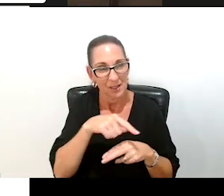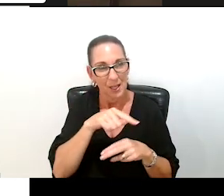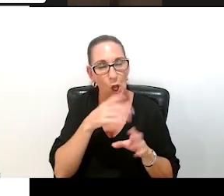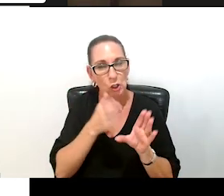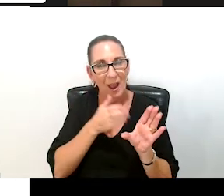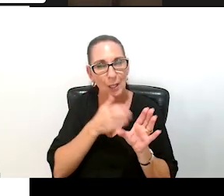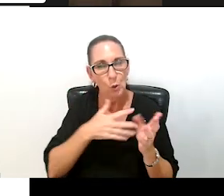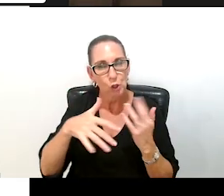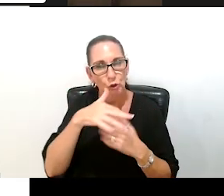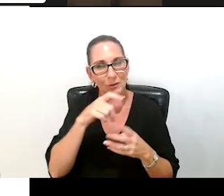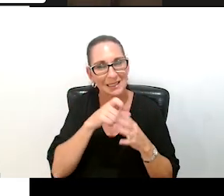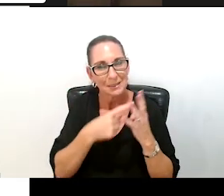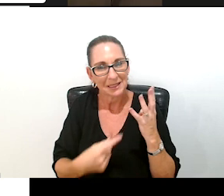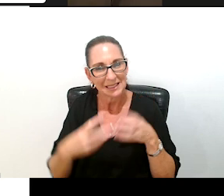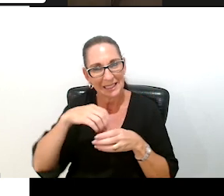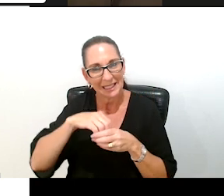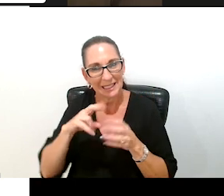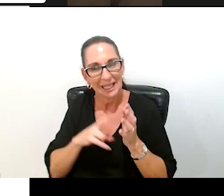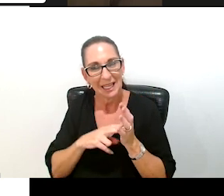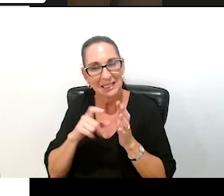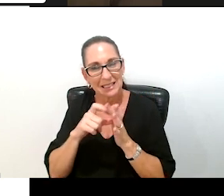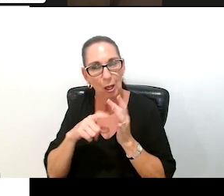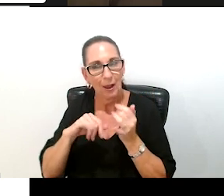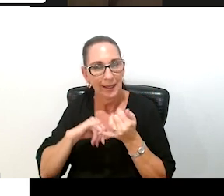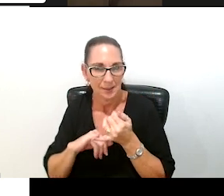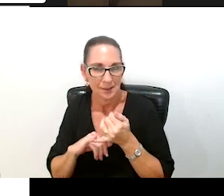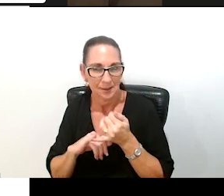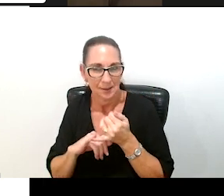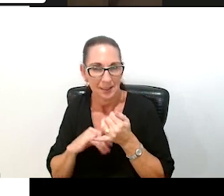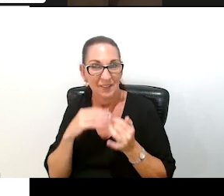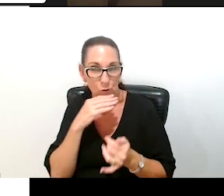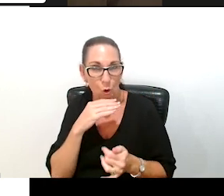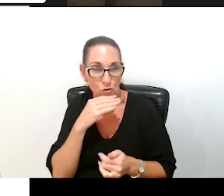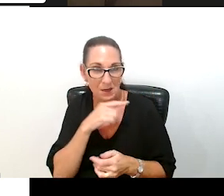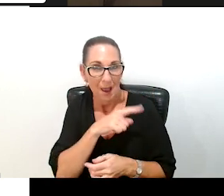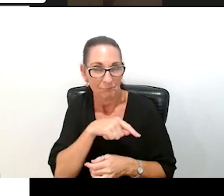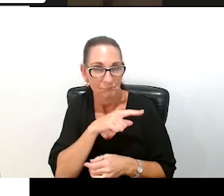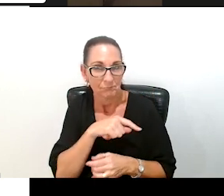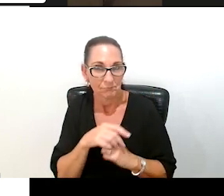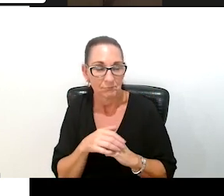psychosocial disability in the National Disability Insurance Scheme in Victoria.